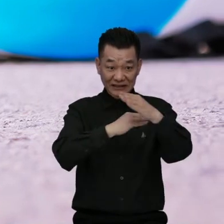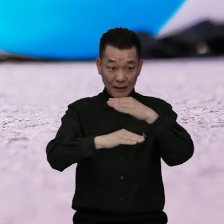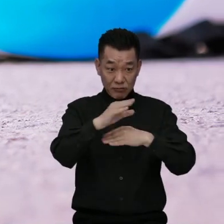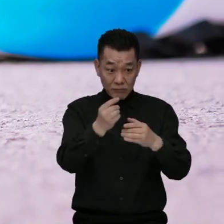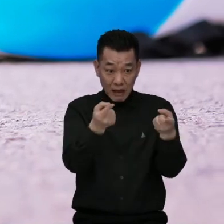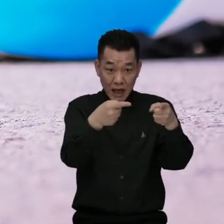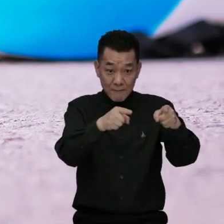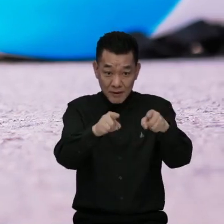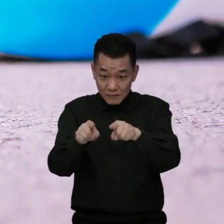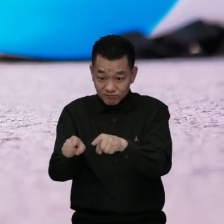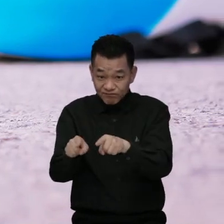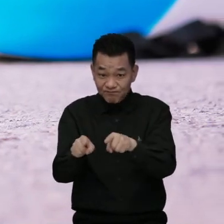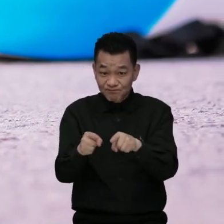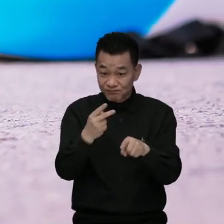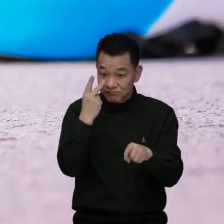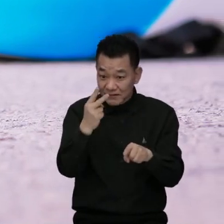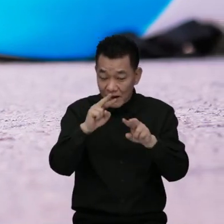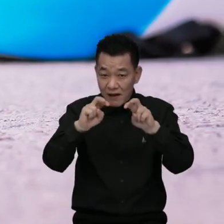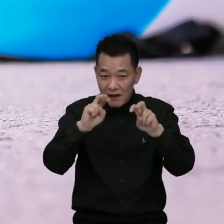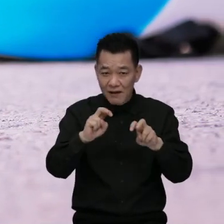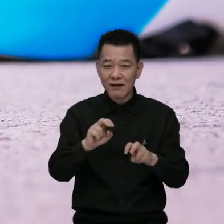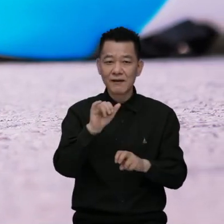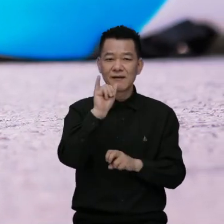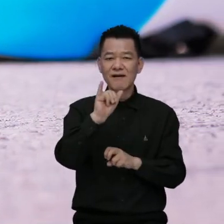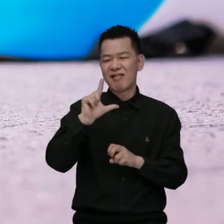When we look at the causes of disabilities,